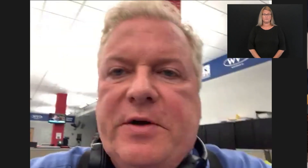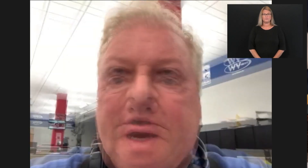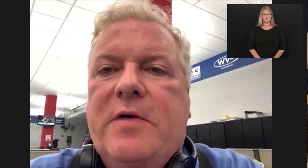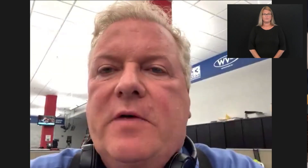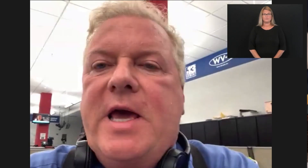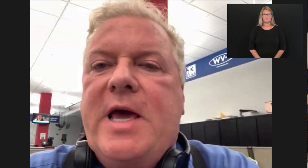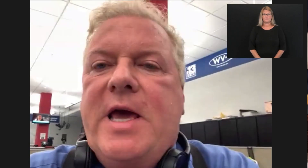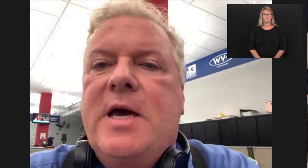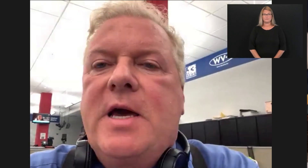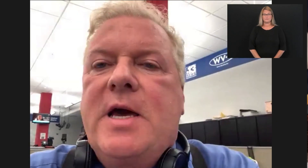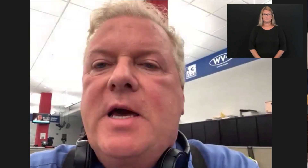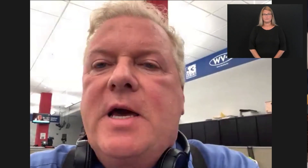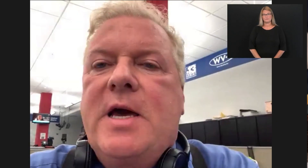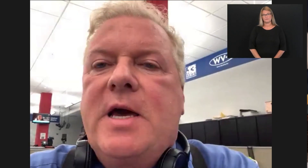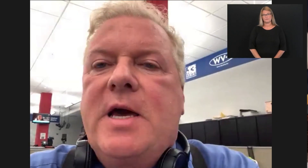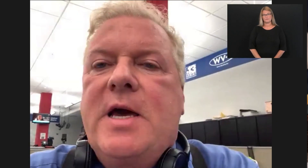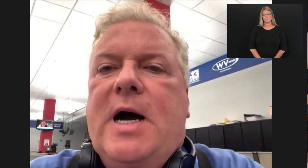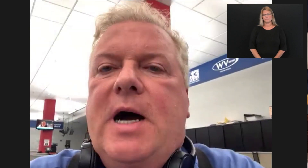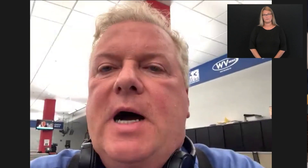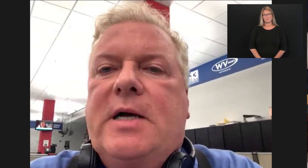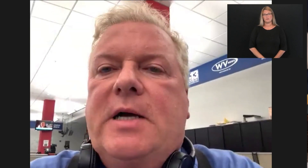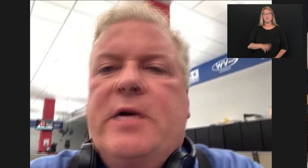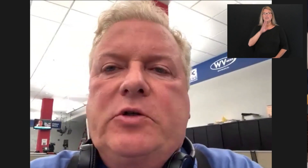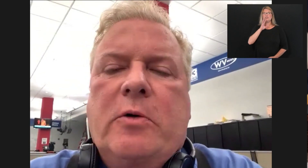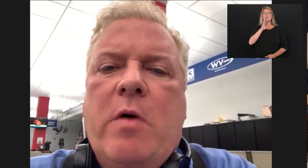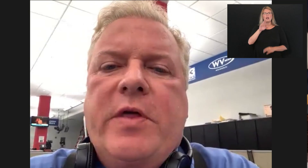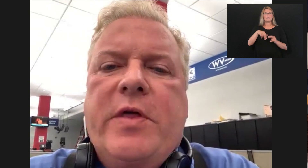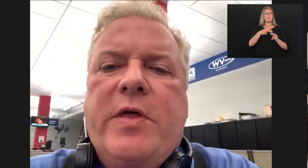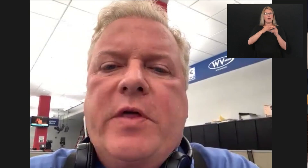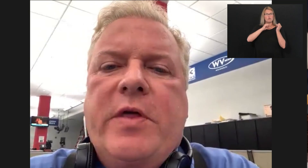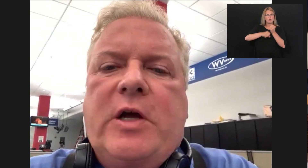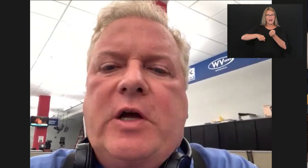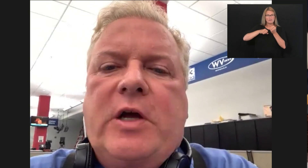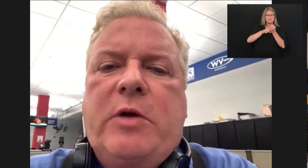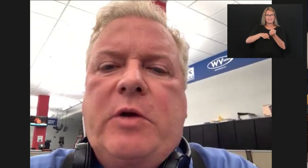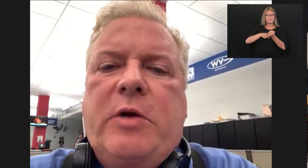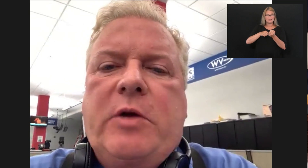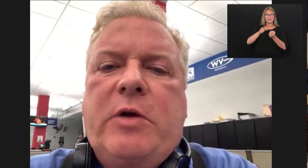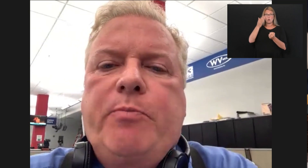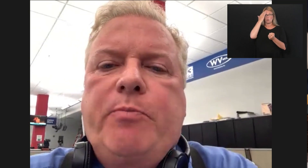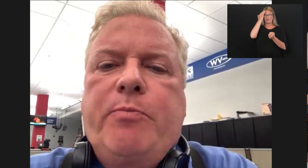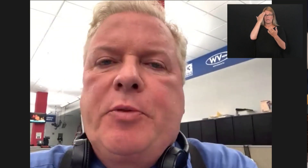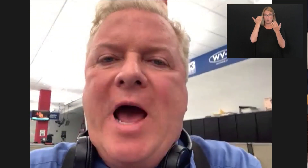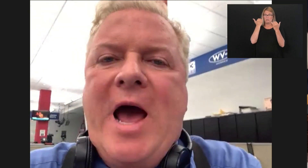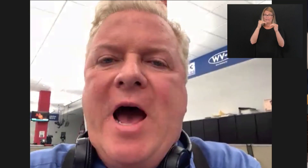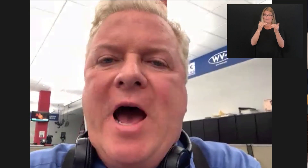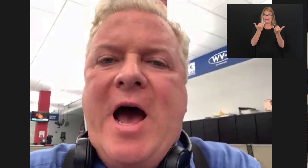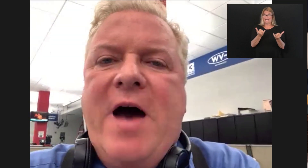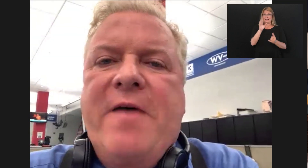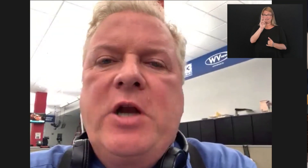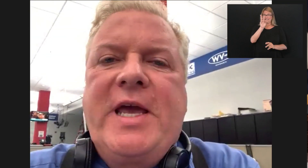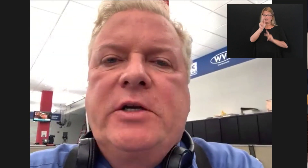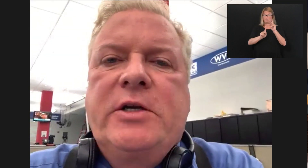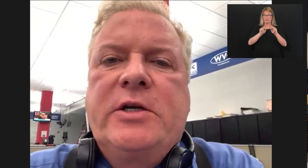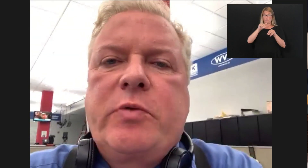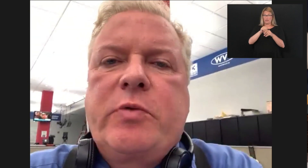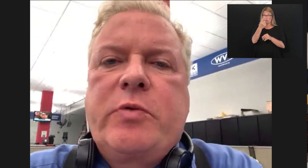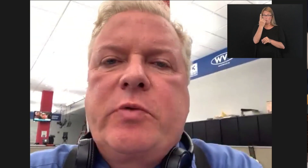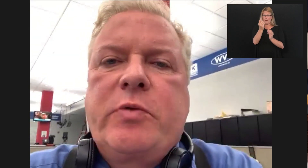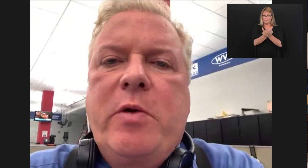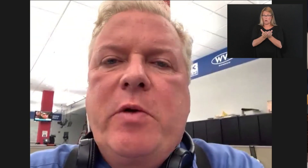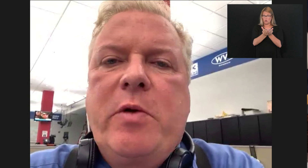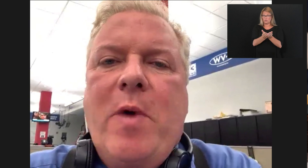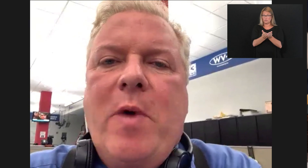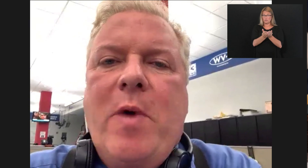today. Governor, you talked about whitewater rafting. We know the present limit is 6 people per raft. We know the industry wants